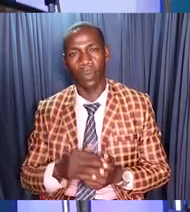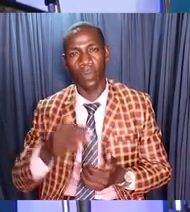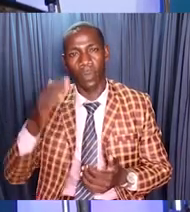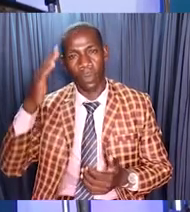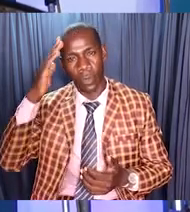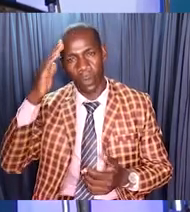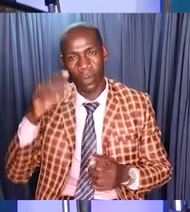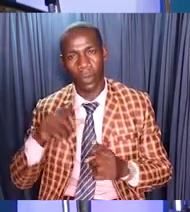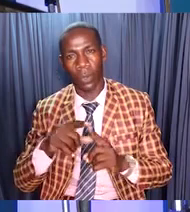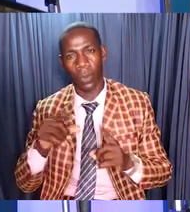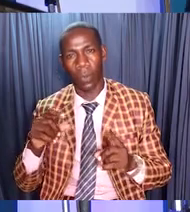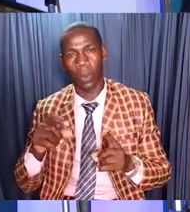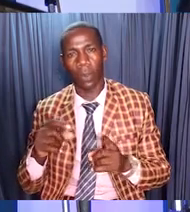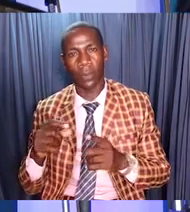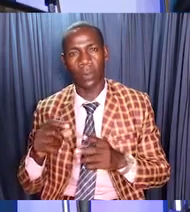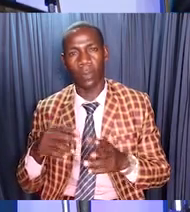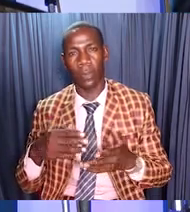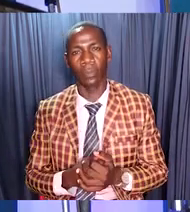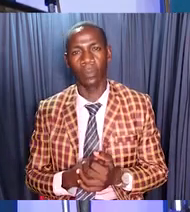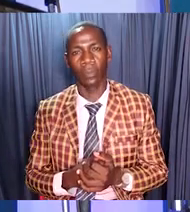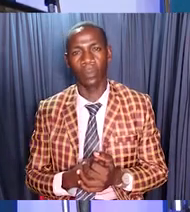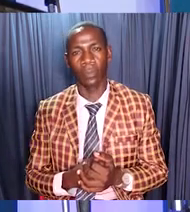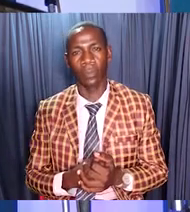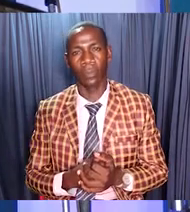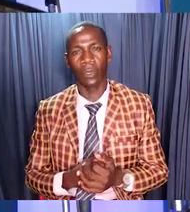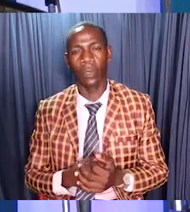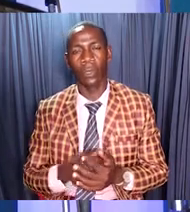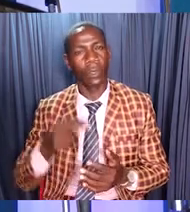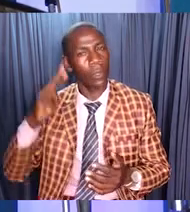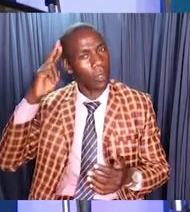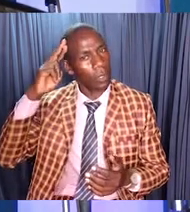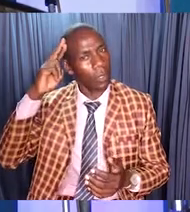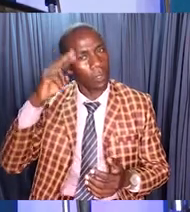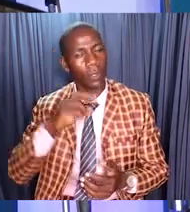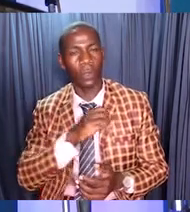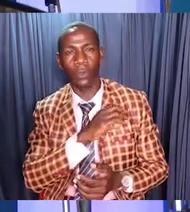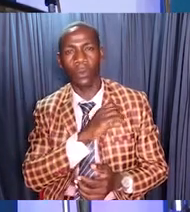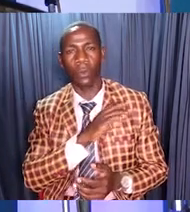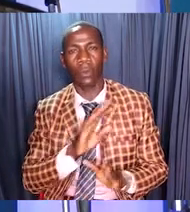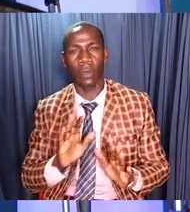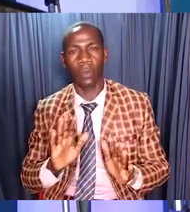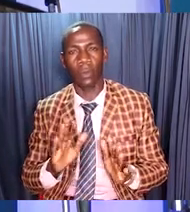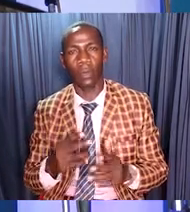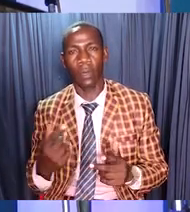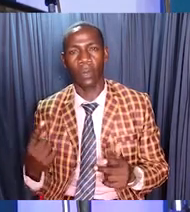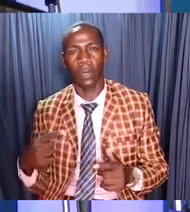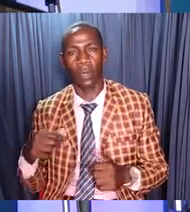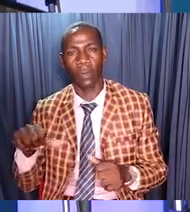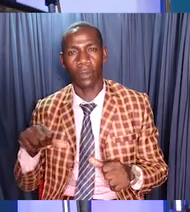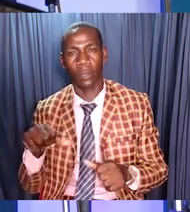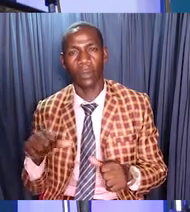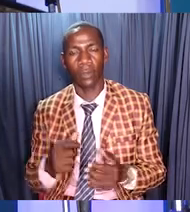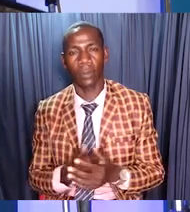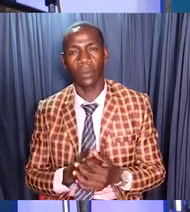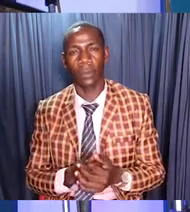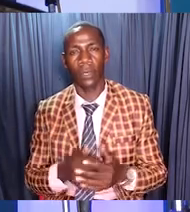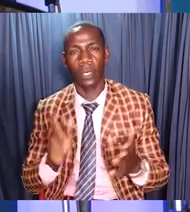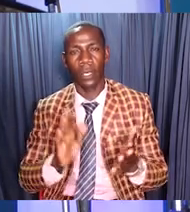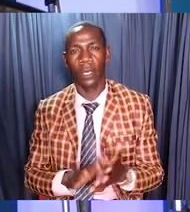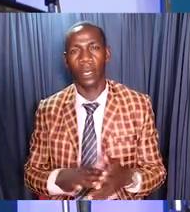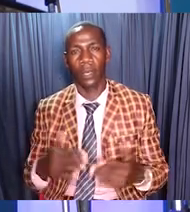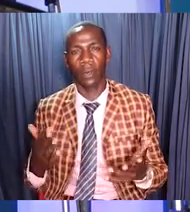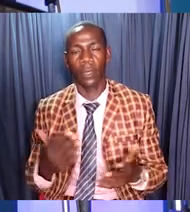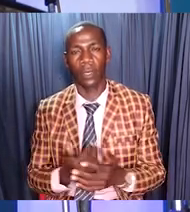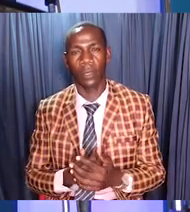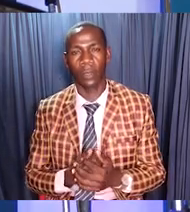nini kuchukuliana na wengine. He knows forbearing with one another. Hana sababu ya kulaumu mwingine. He doesn't have any cause to blame anybody around.